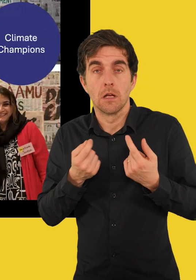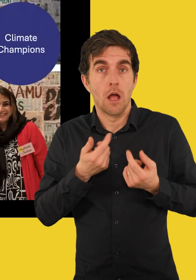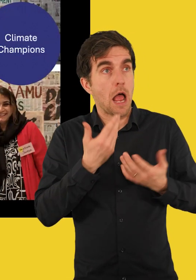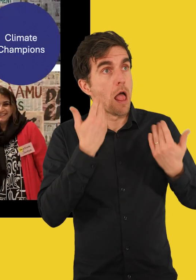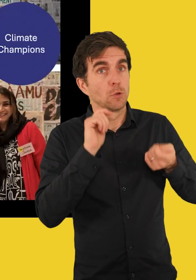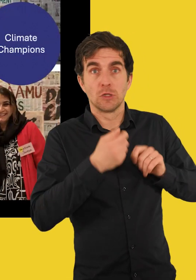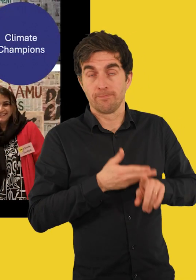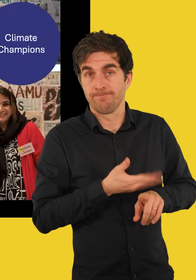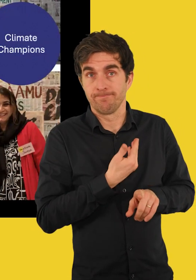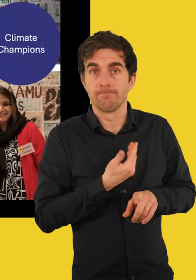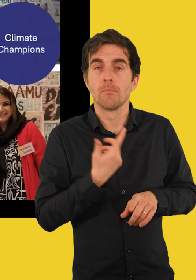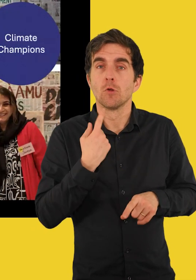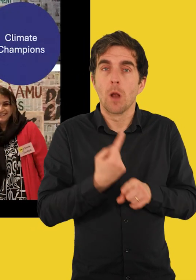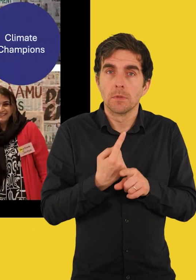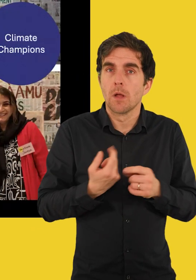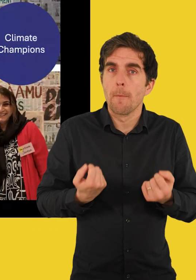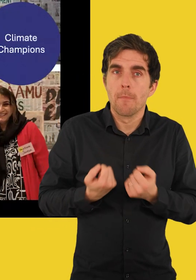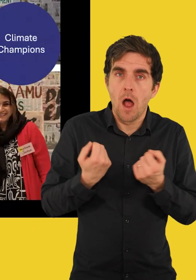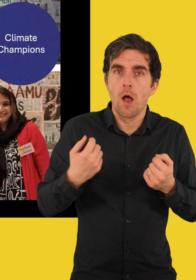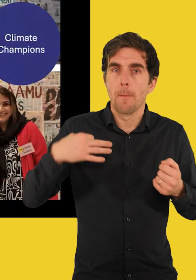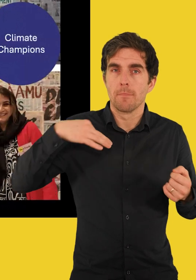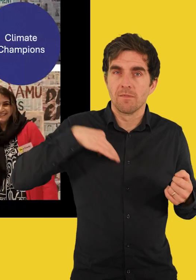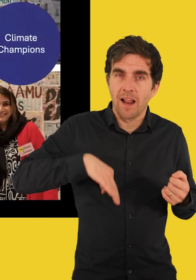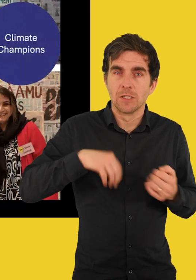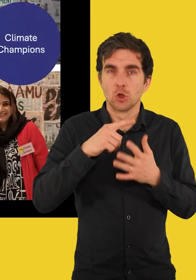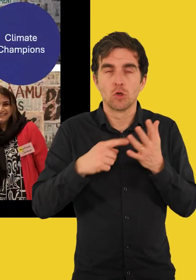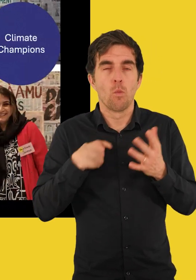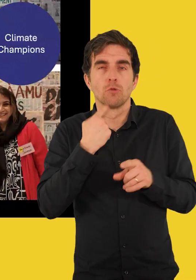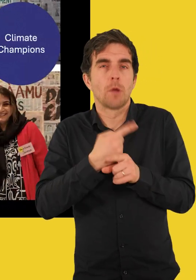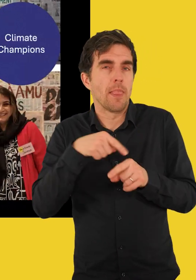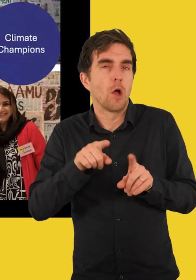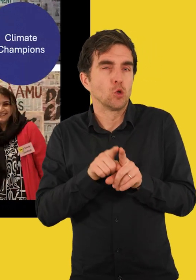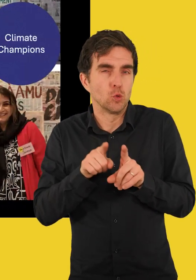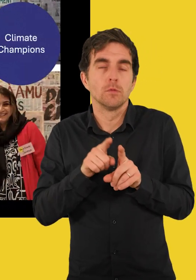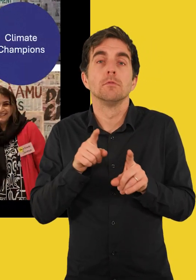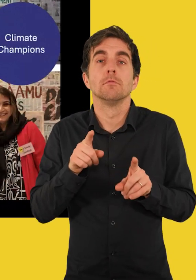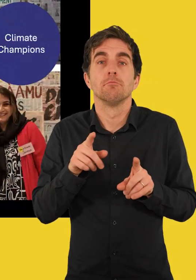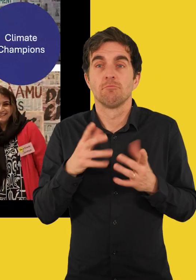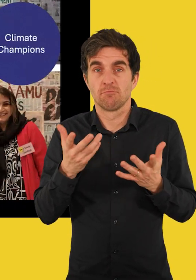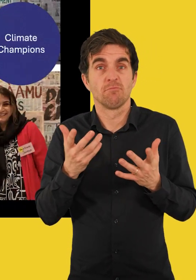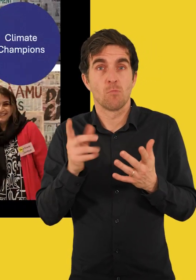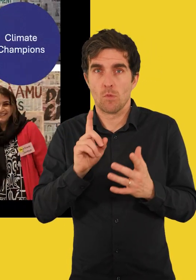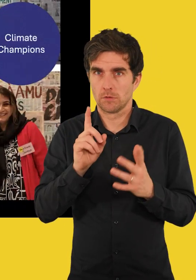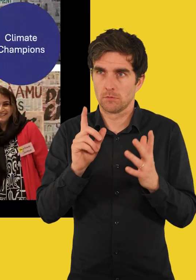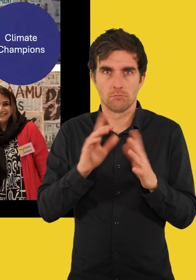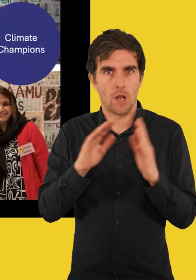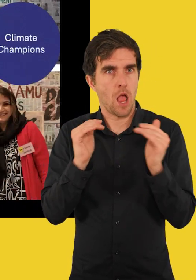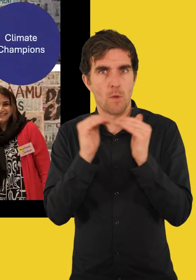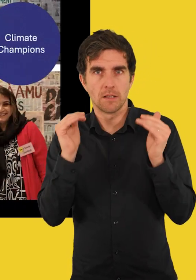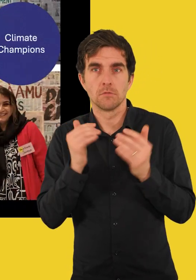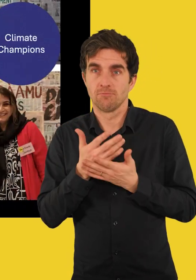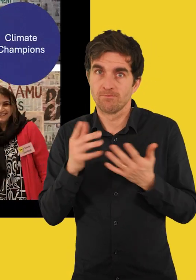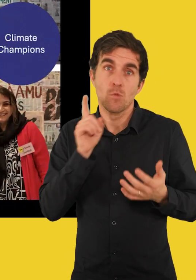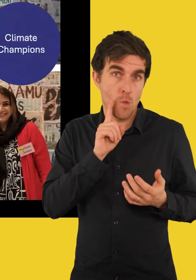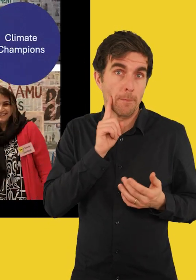Conversations on power and privilege also emerged quite often in our workshops. We discussed inequalities, especially that women